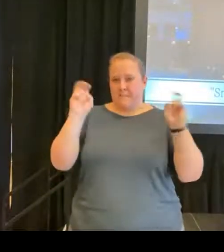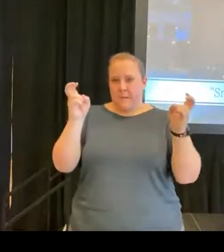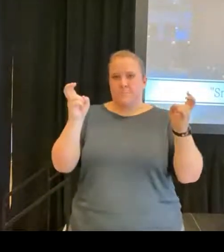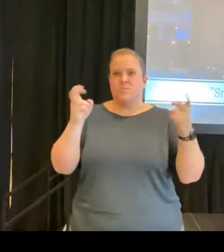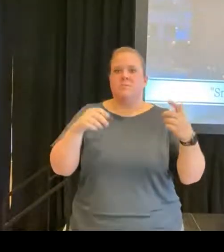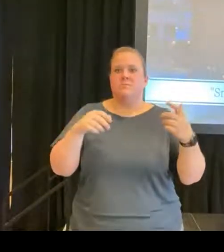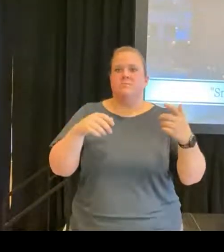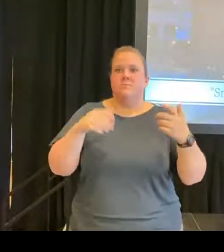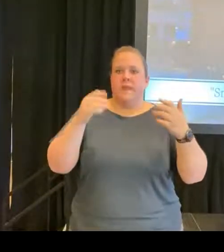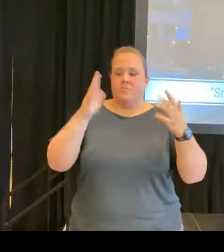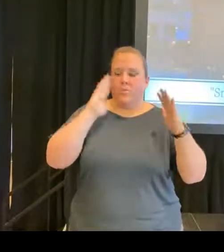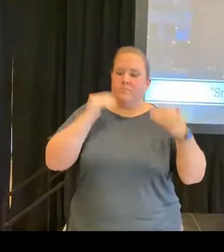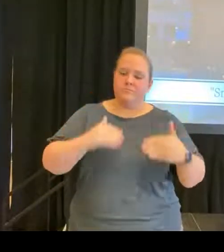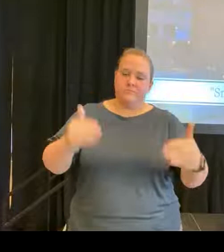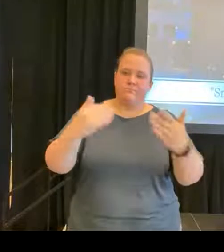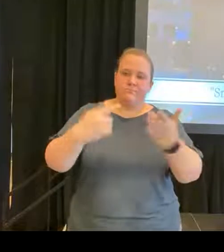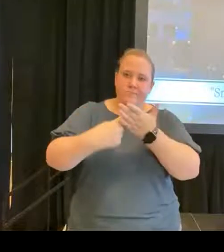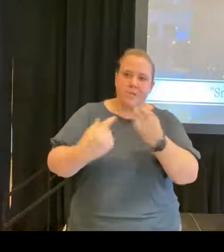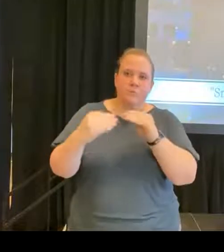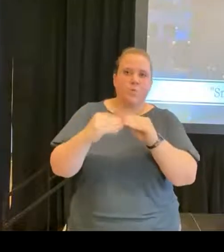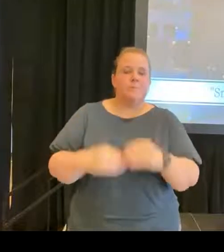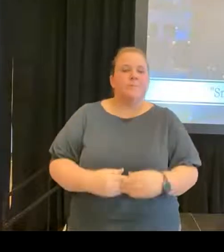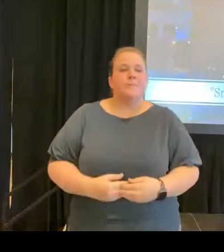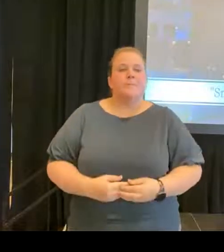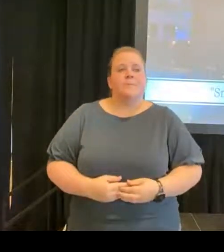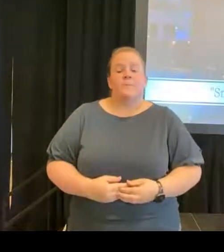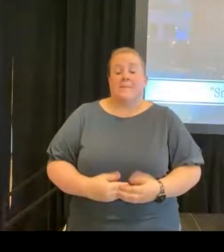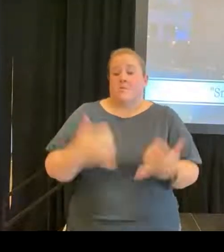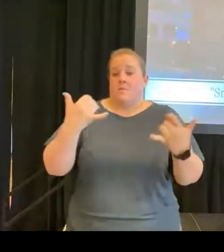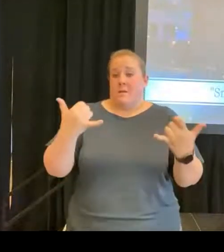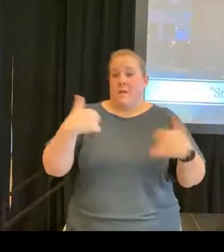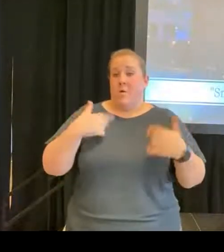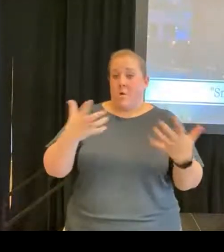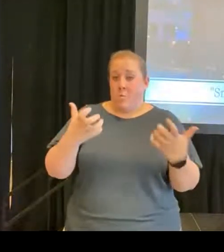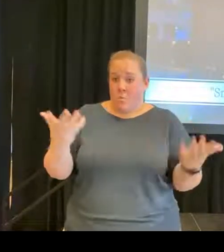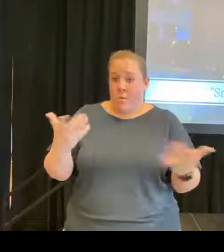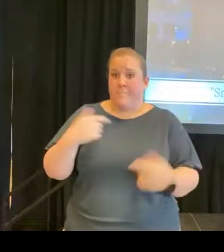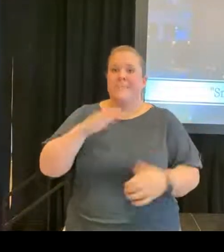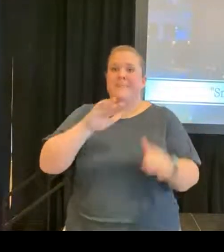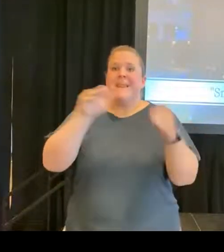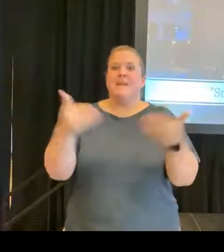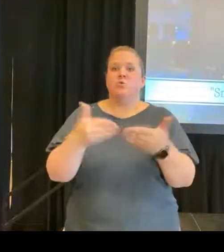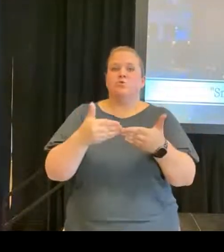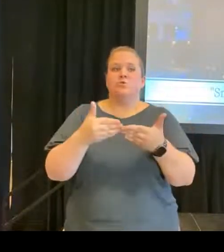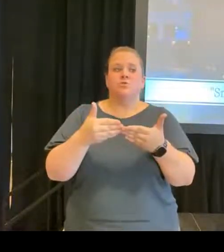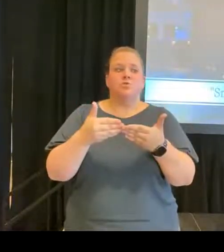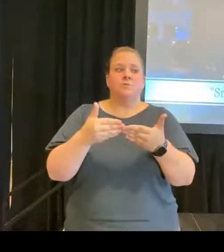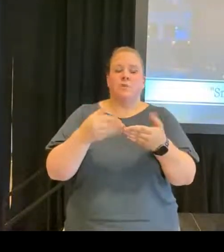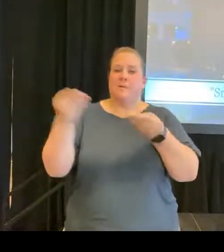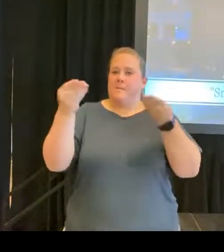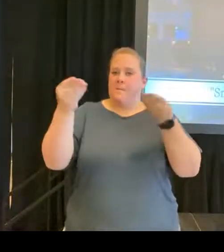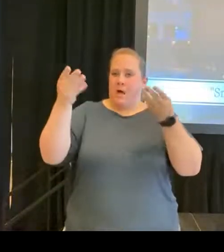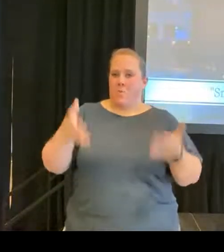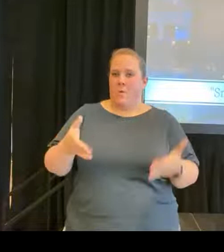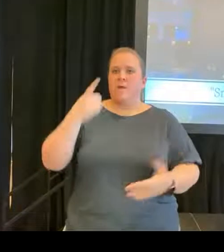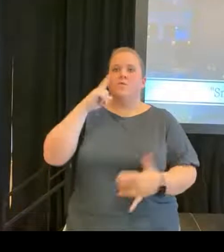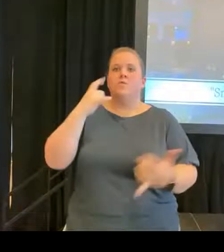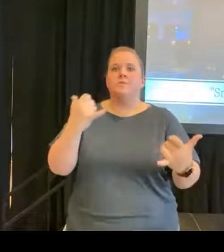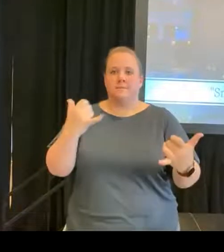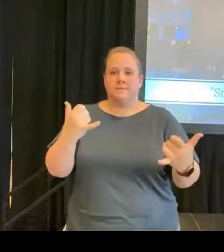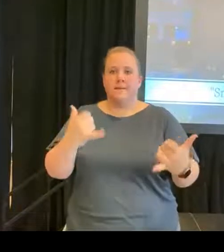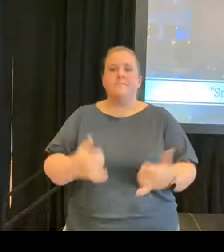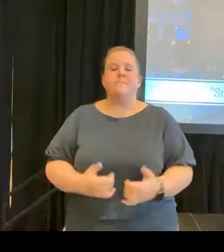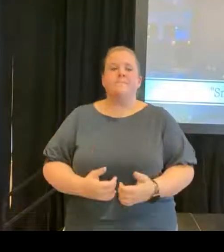the program on. But what I would want to do right now is introduce a moderator for this